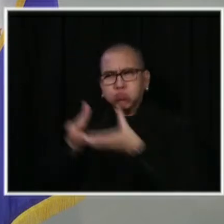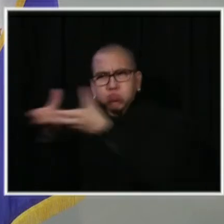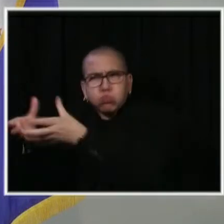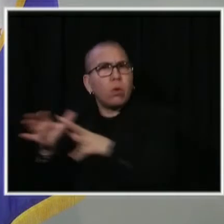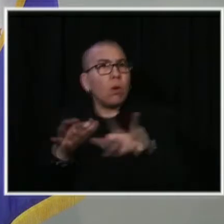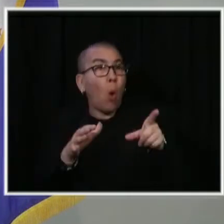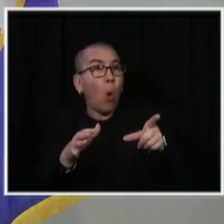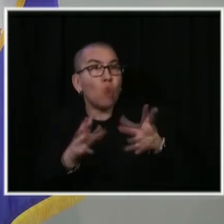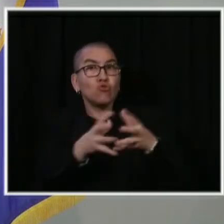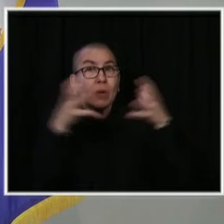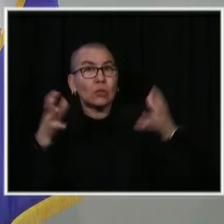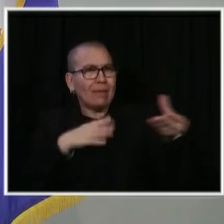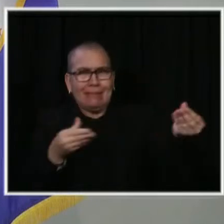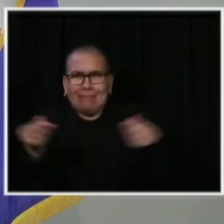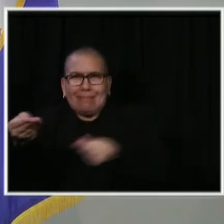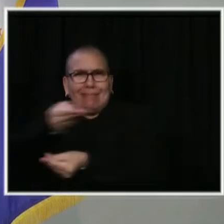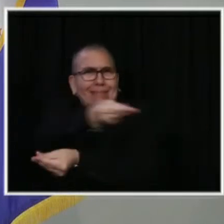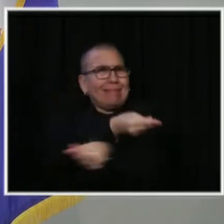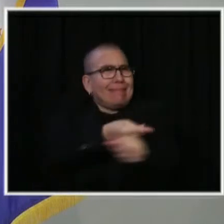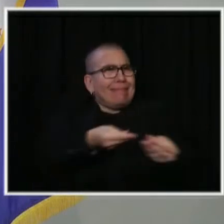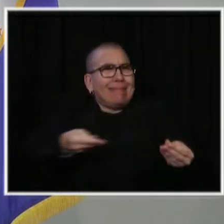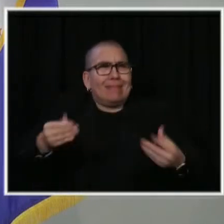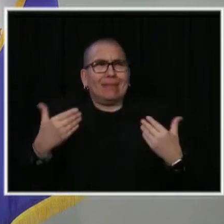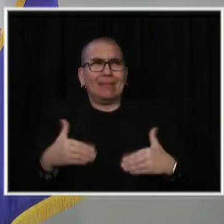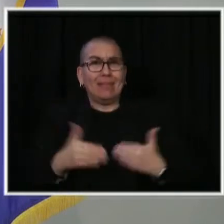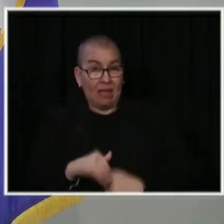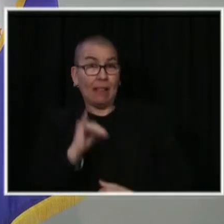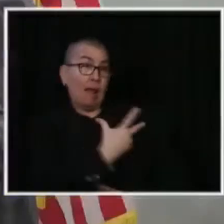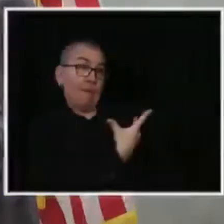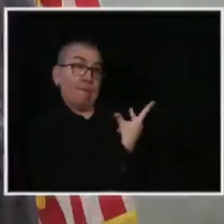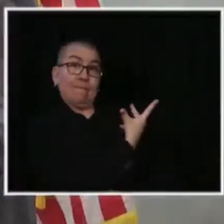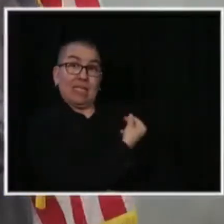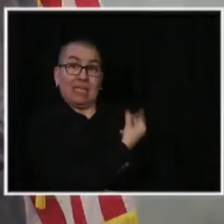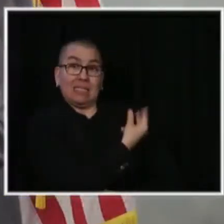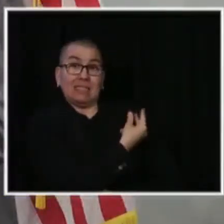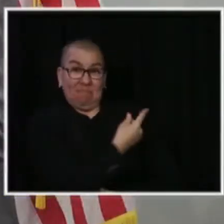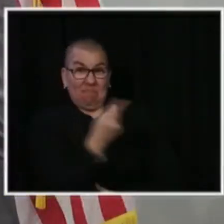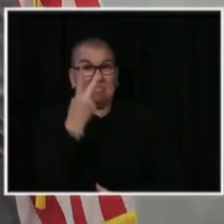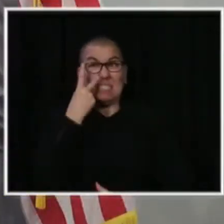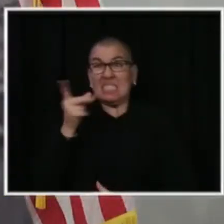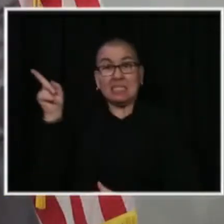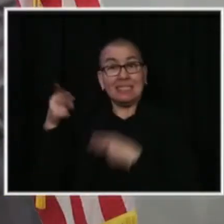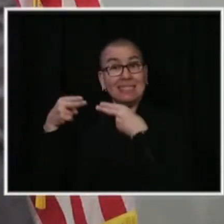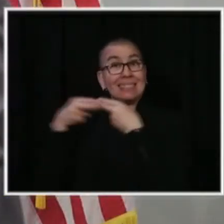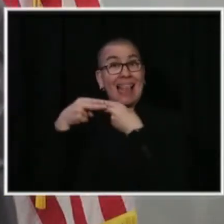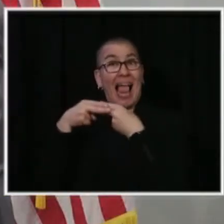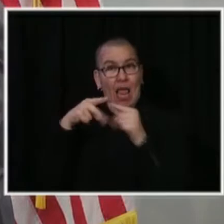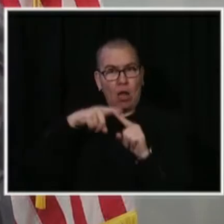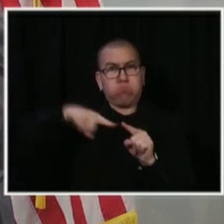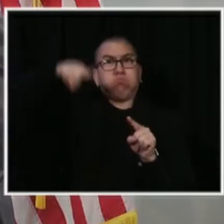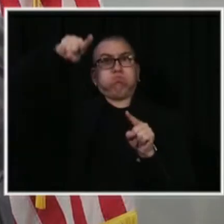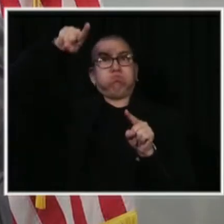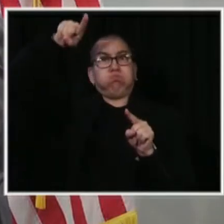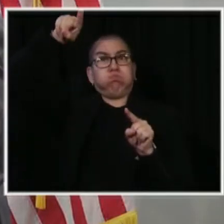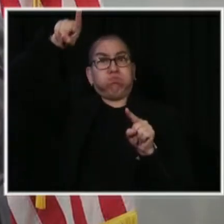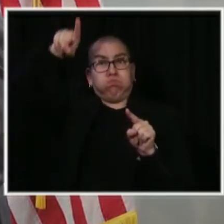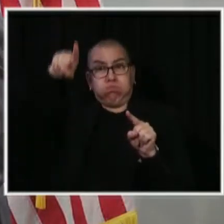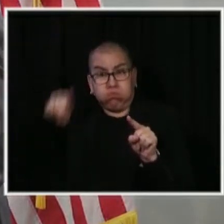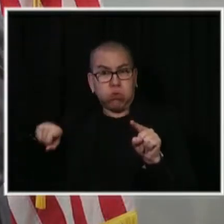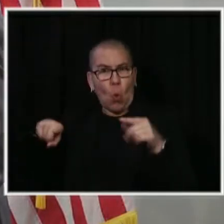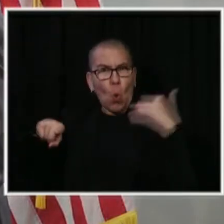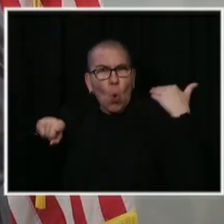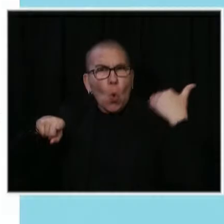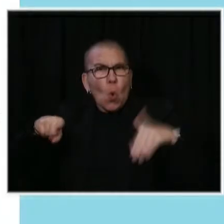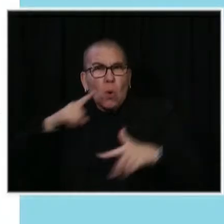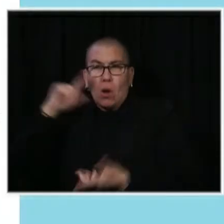And I'd like to note amongst this vaccination piece, and we'll talk a little bit, here's what it did. You've seen this chart a lot going clear back to